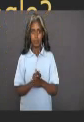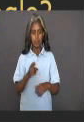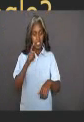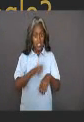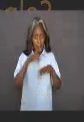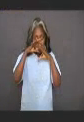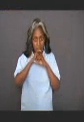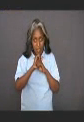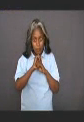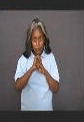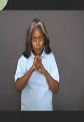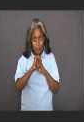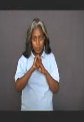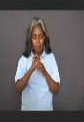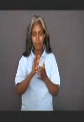Time's up.